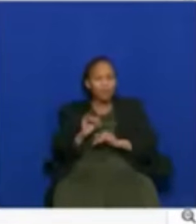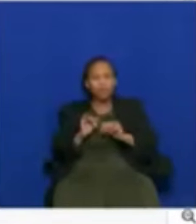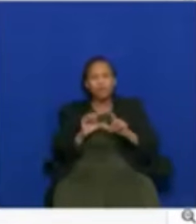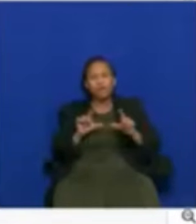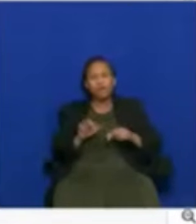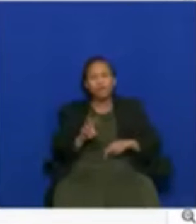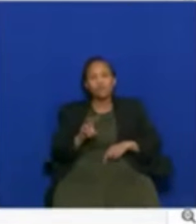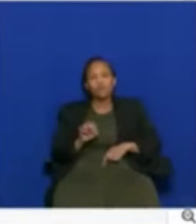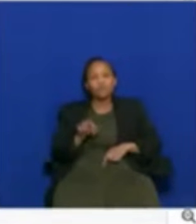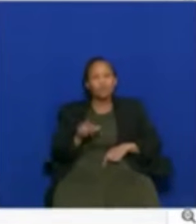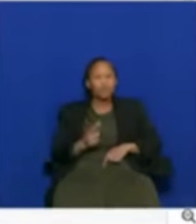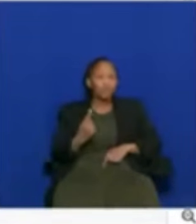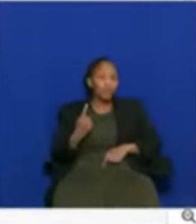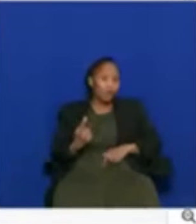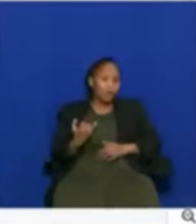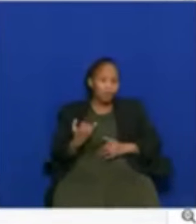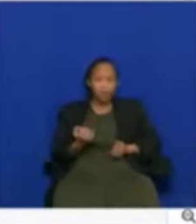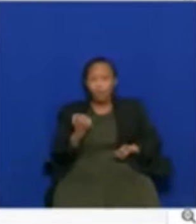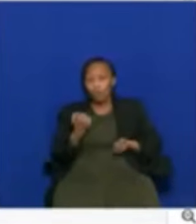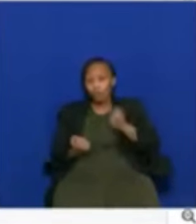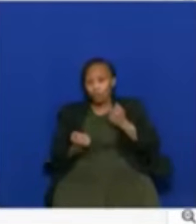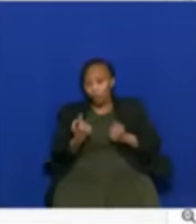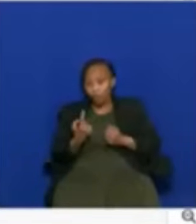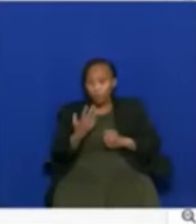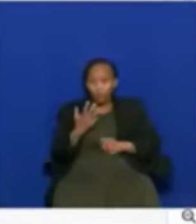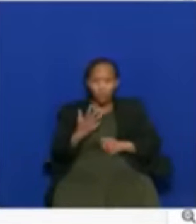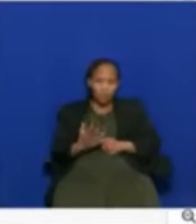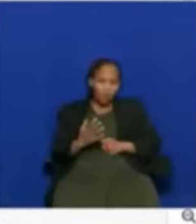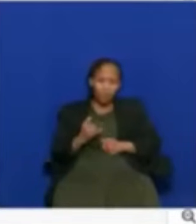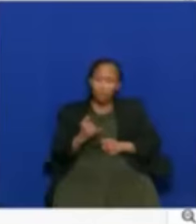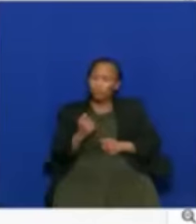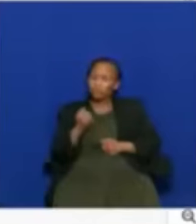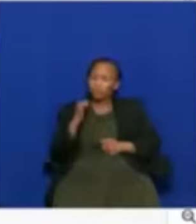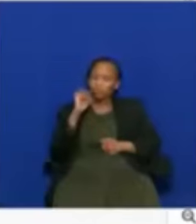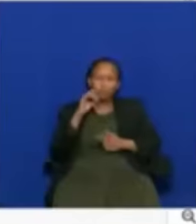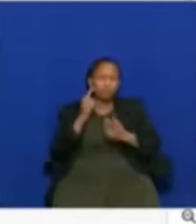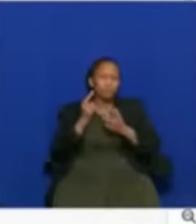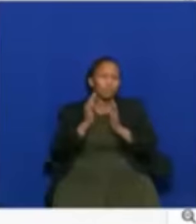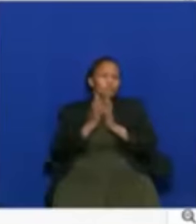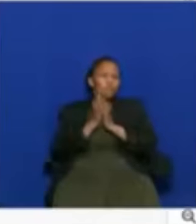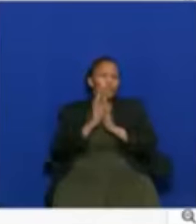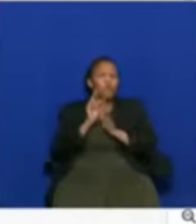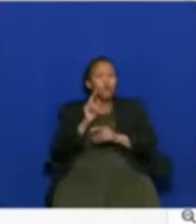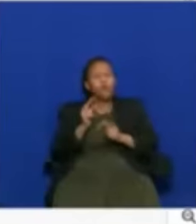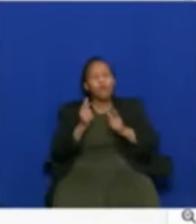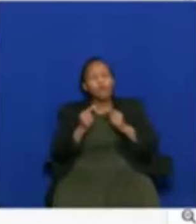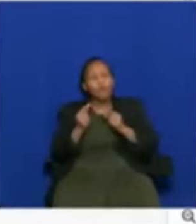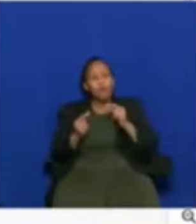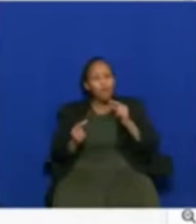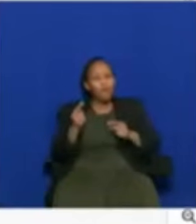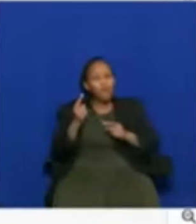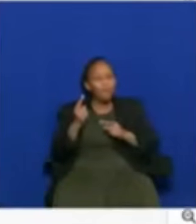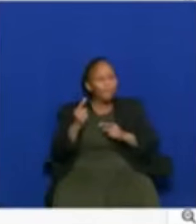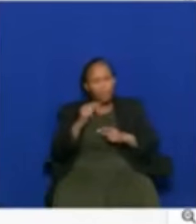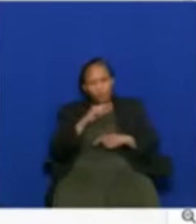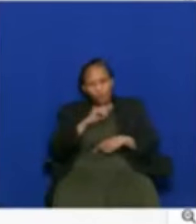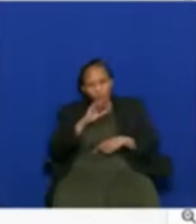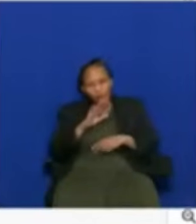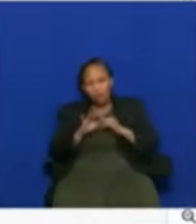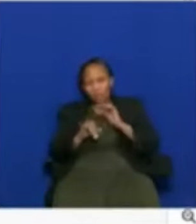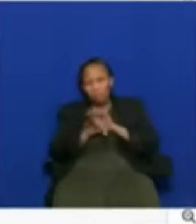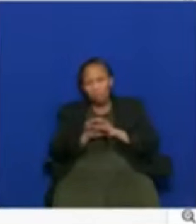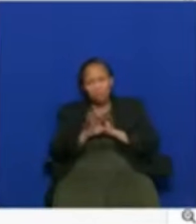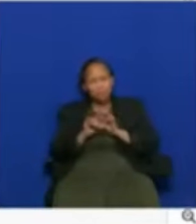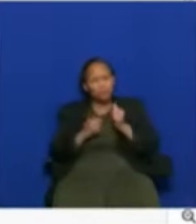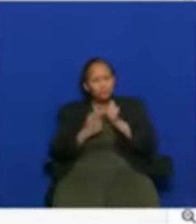court's decision to impose the bail condition appealed against was made without identifying any supporting facts. It is arbitrary and